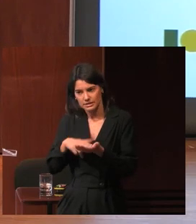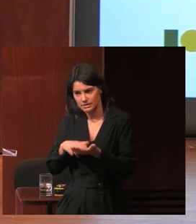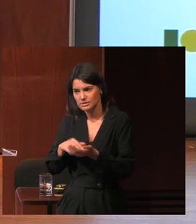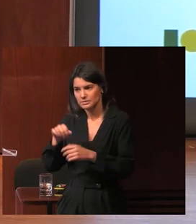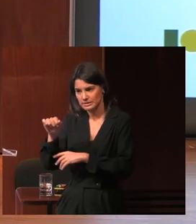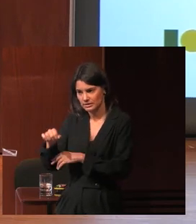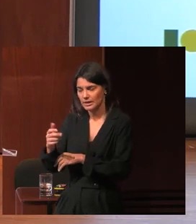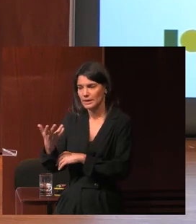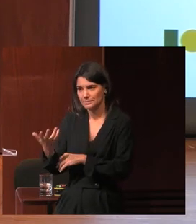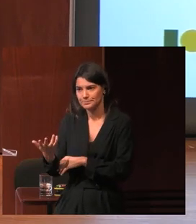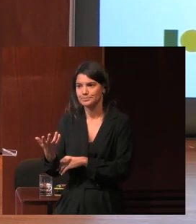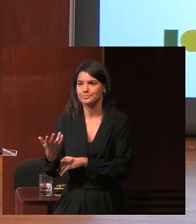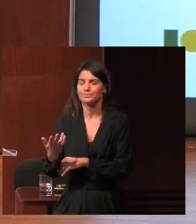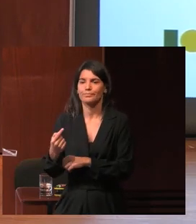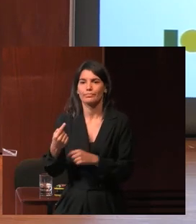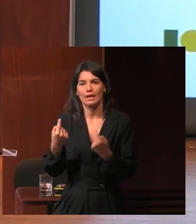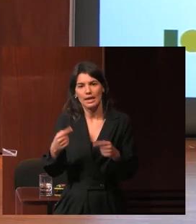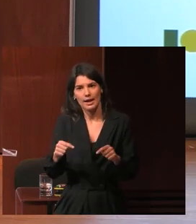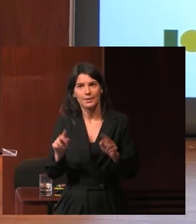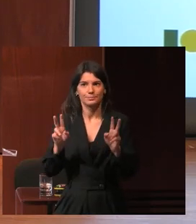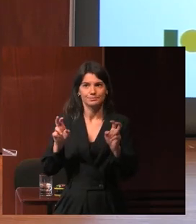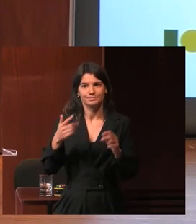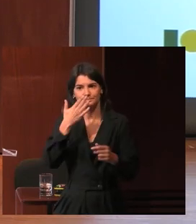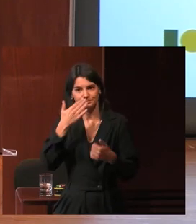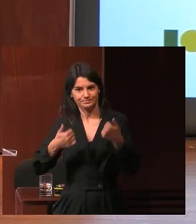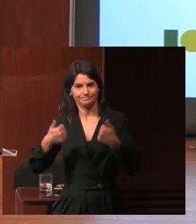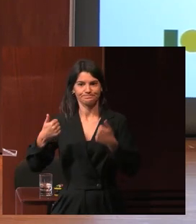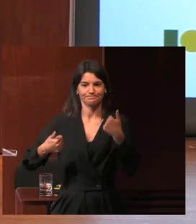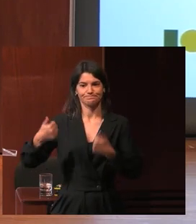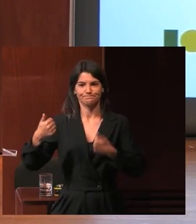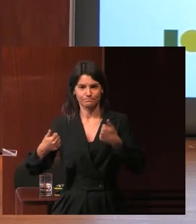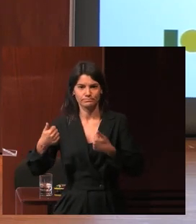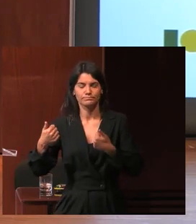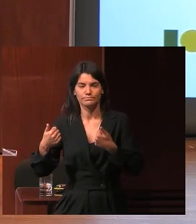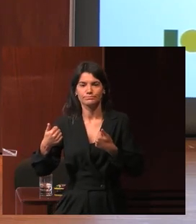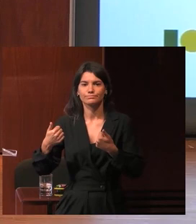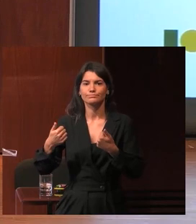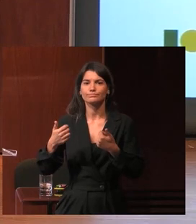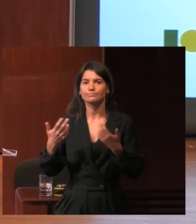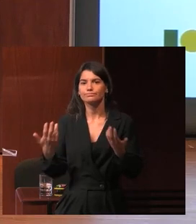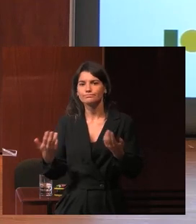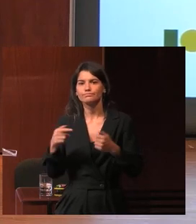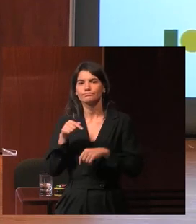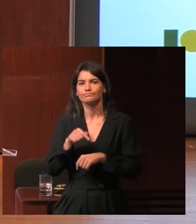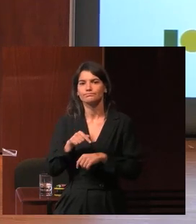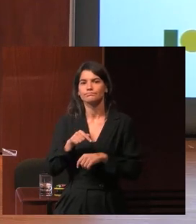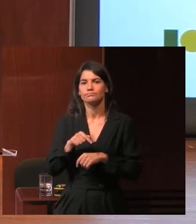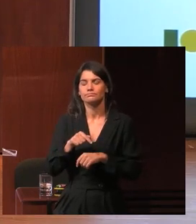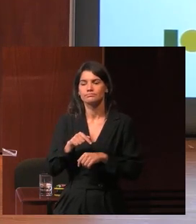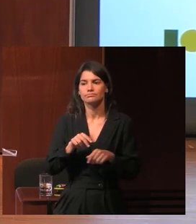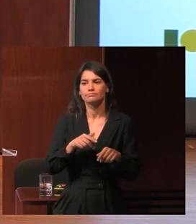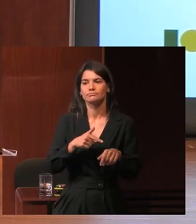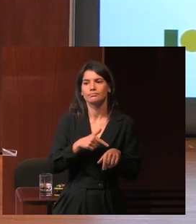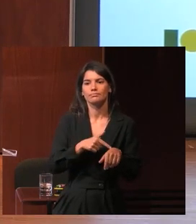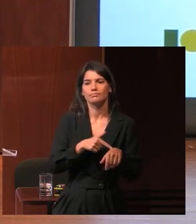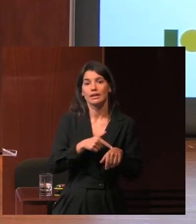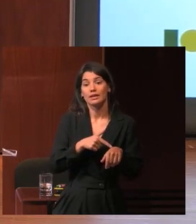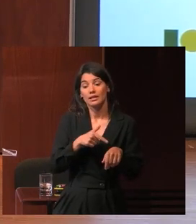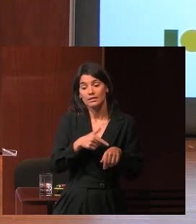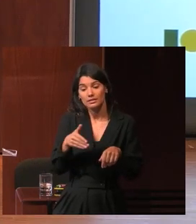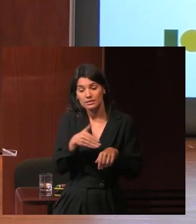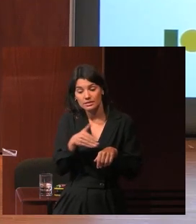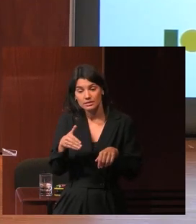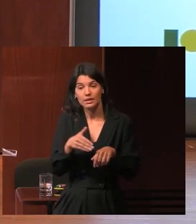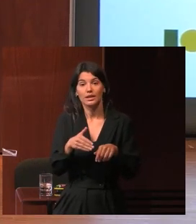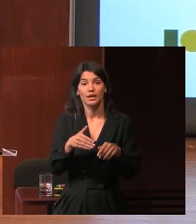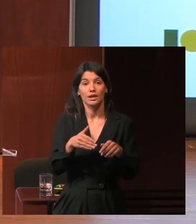a competition between the book reading time and the other reading time. So the time which